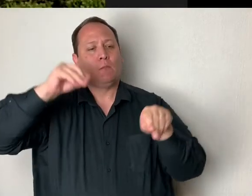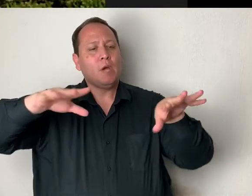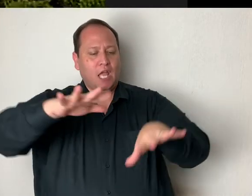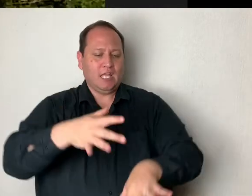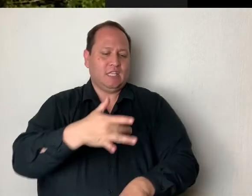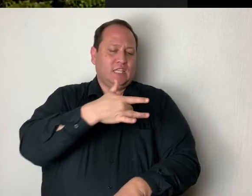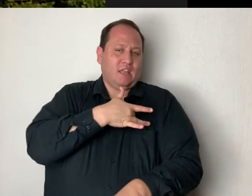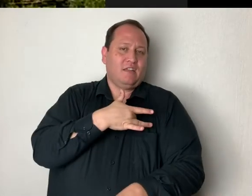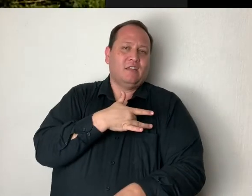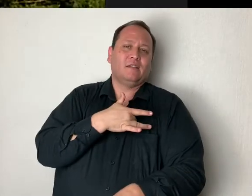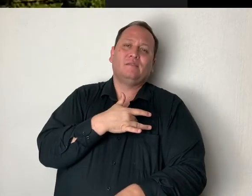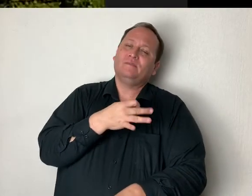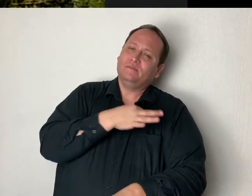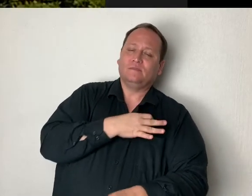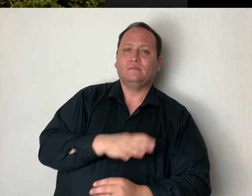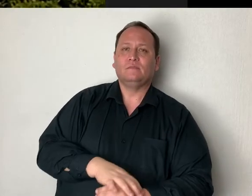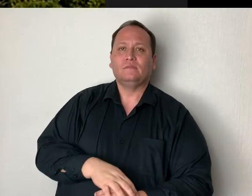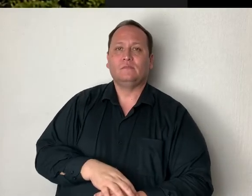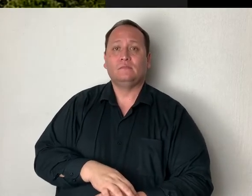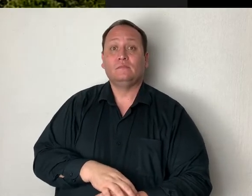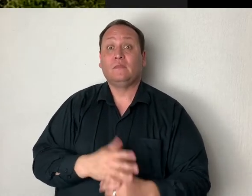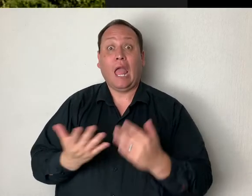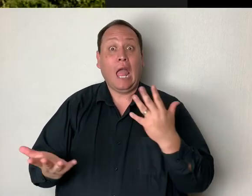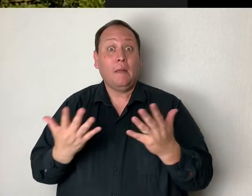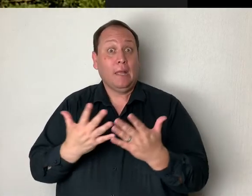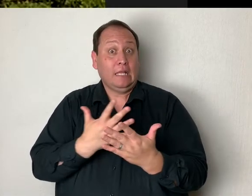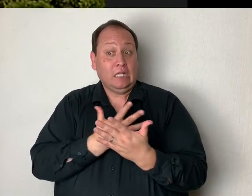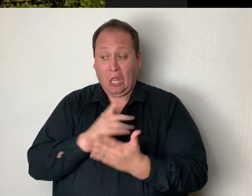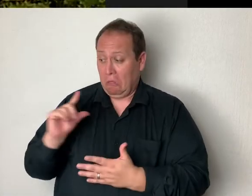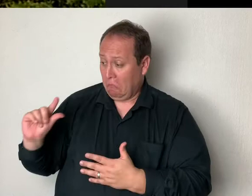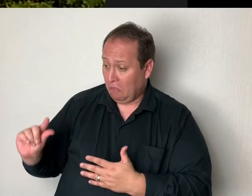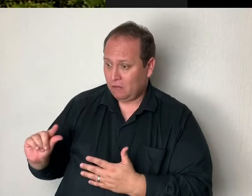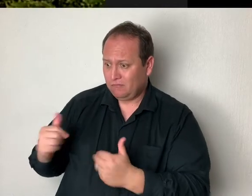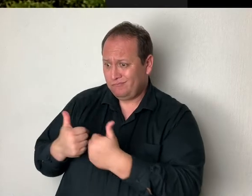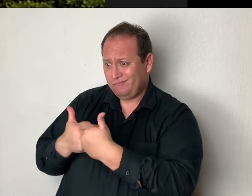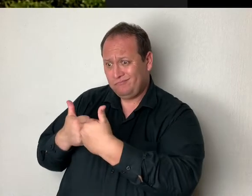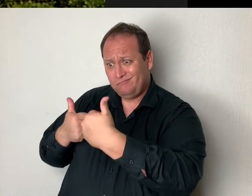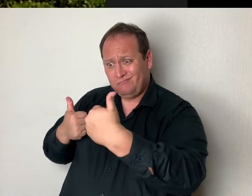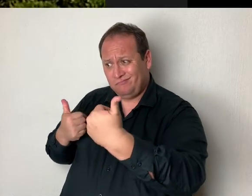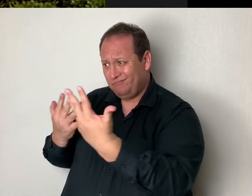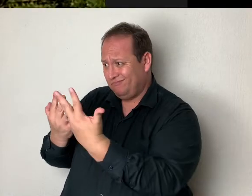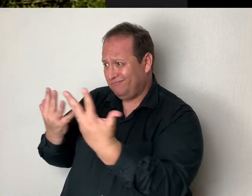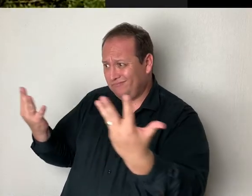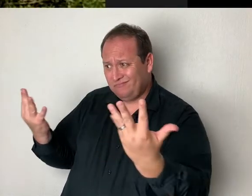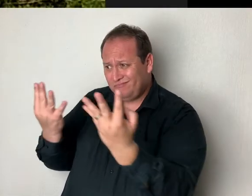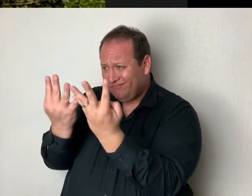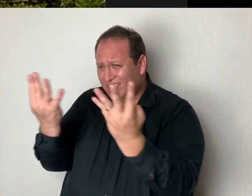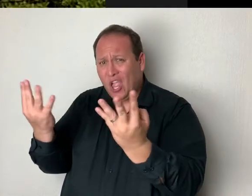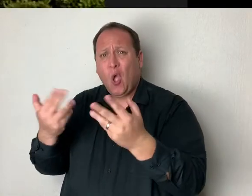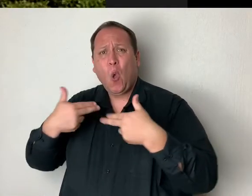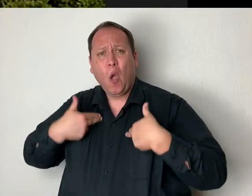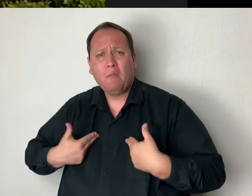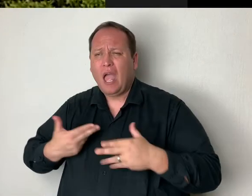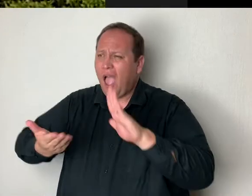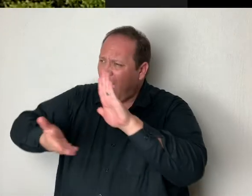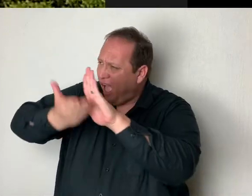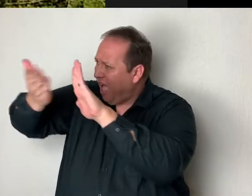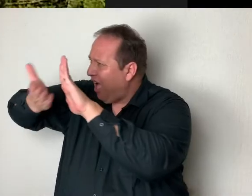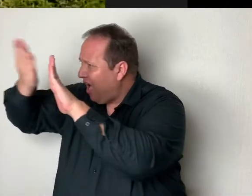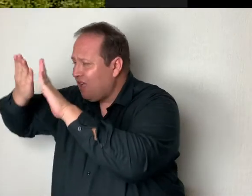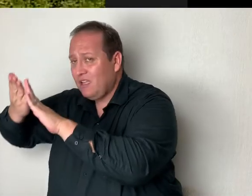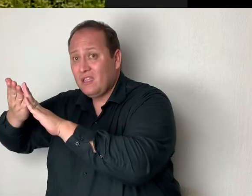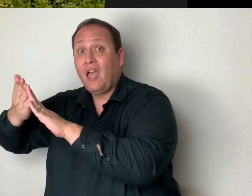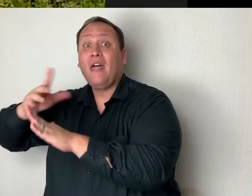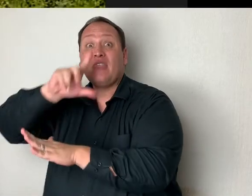May this love never diminish by the separation of these man-made barriers. After my deportation and not seeing